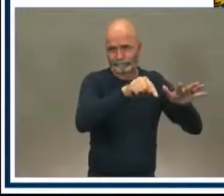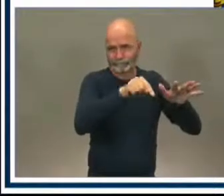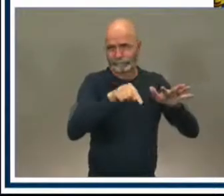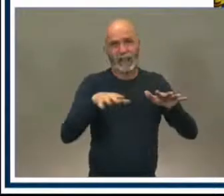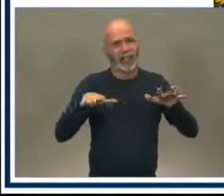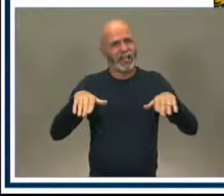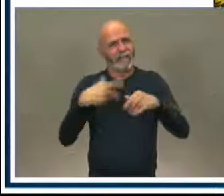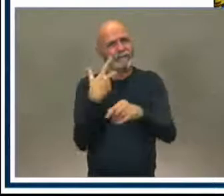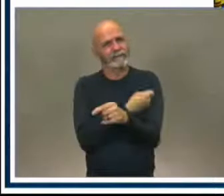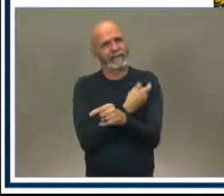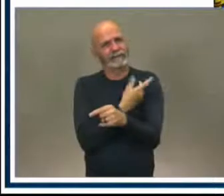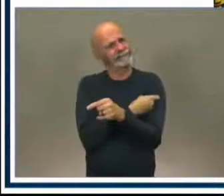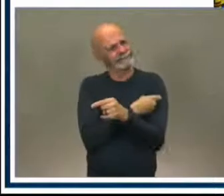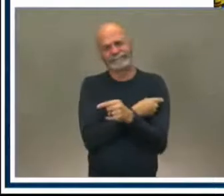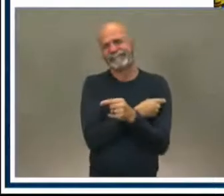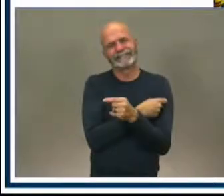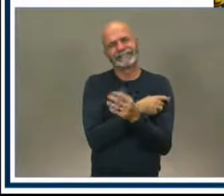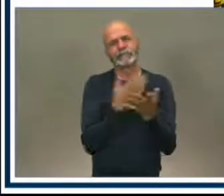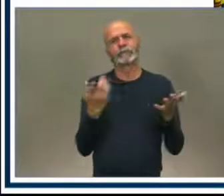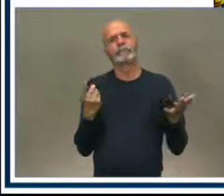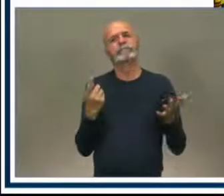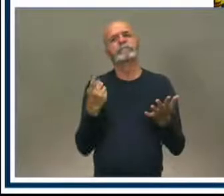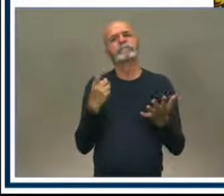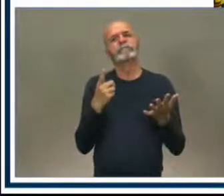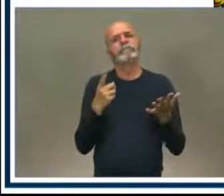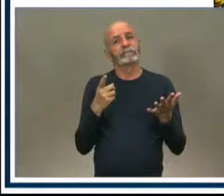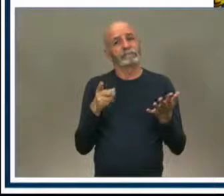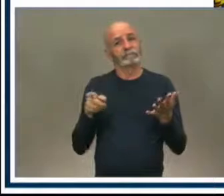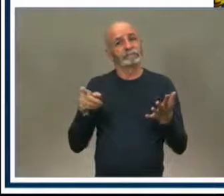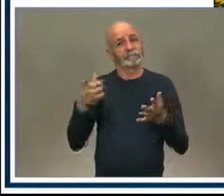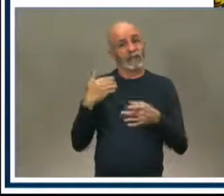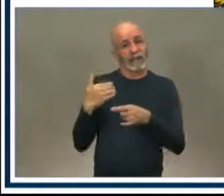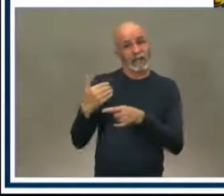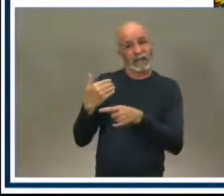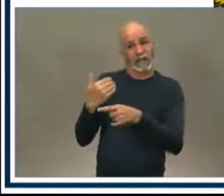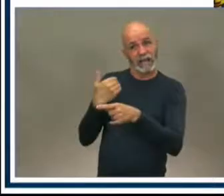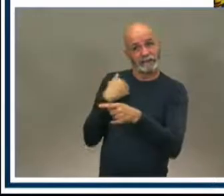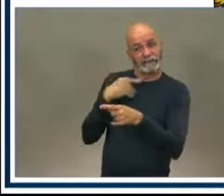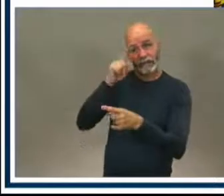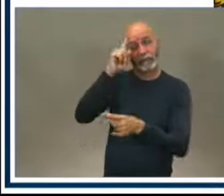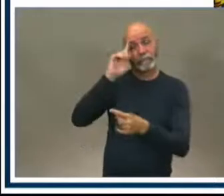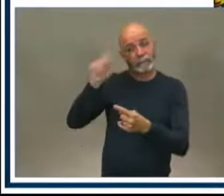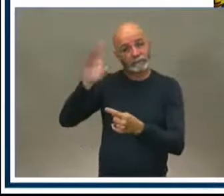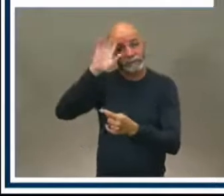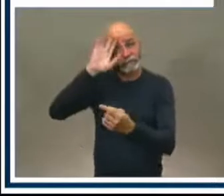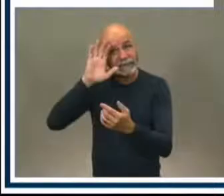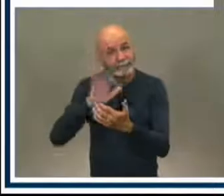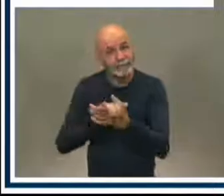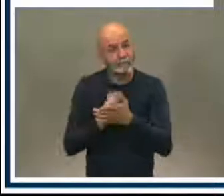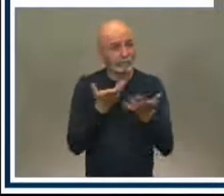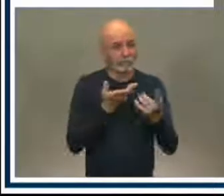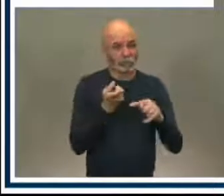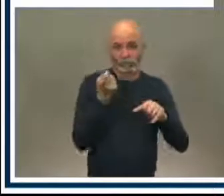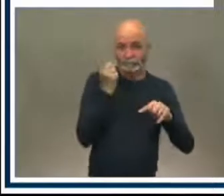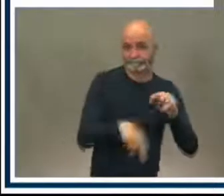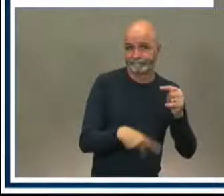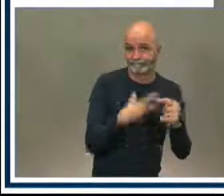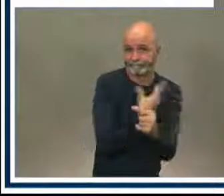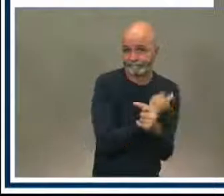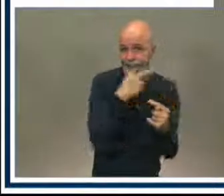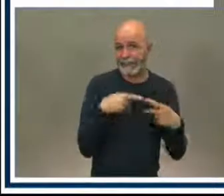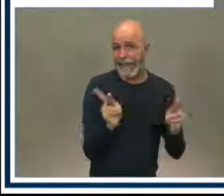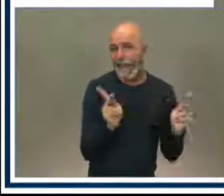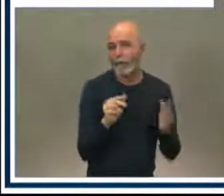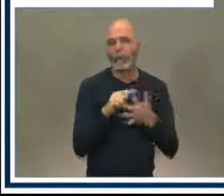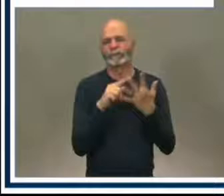where they're coming from? What's their belief around that? I haven't talked directly to the community. I have some insights into that. I